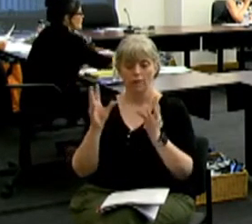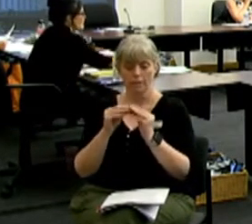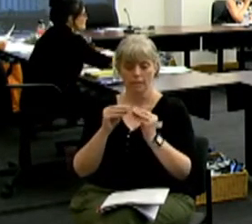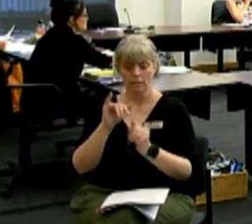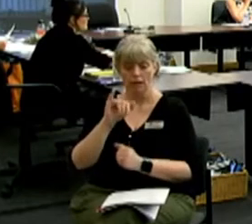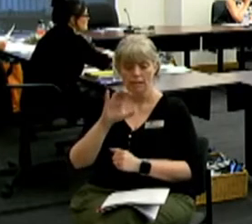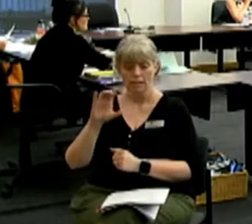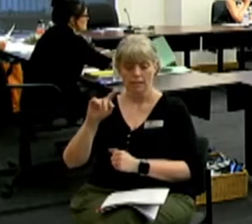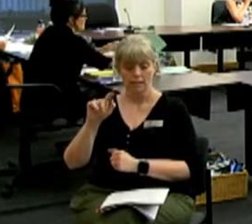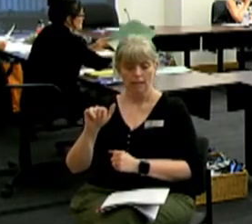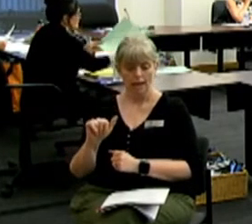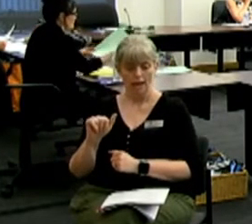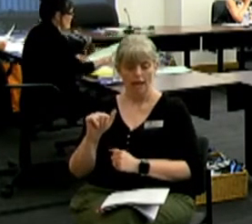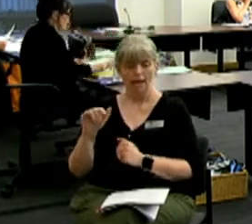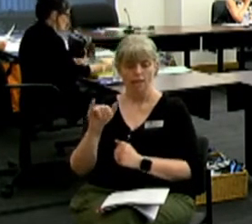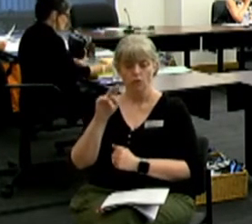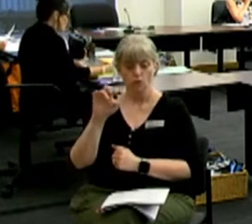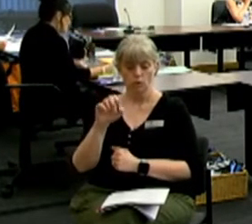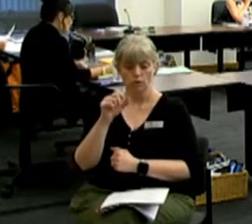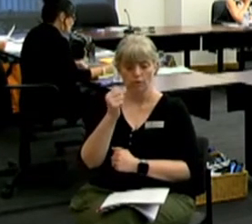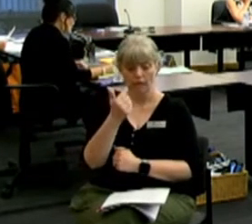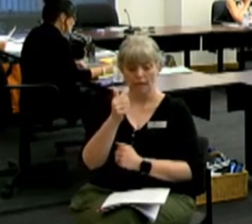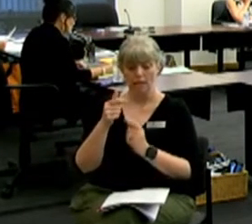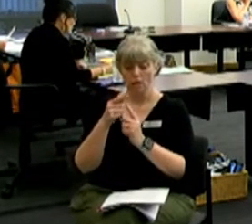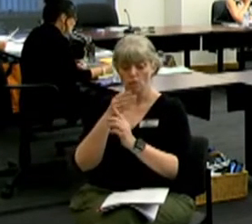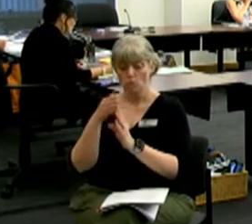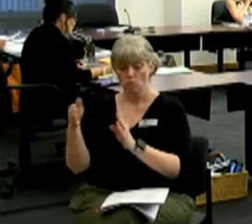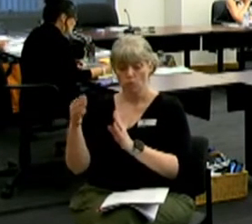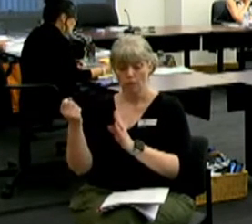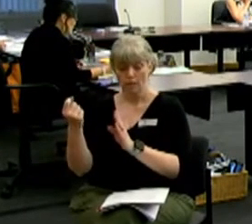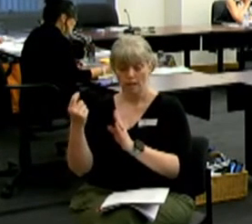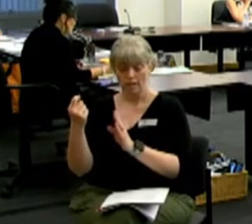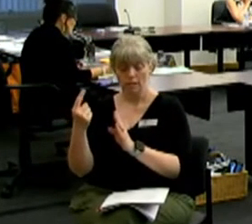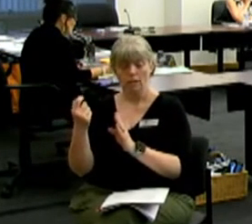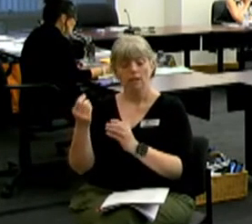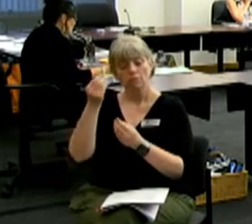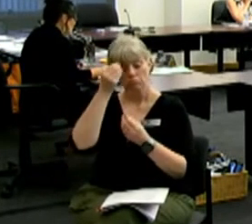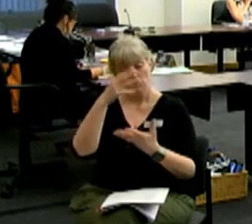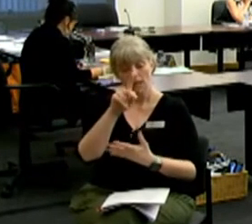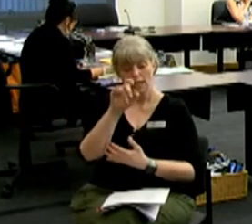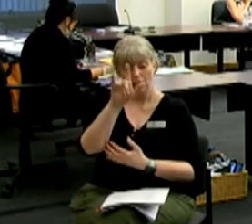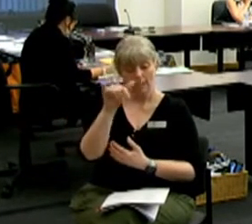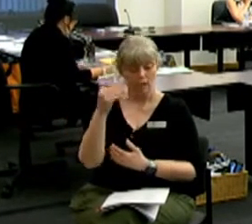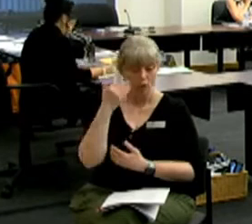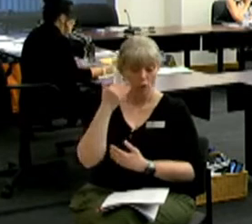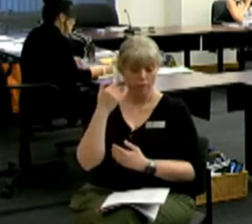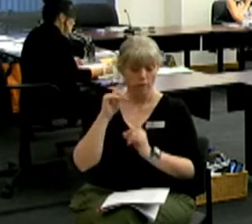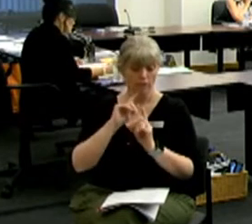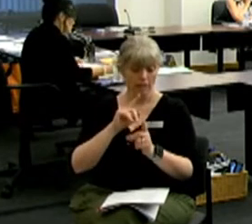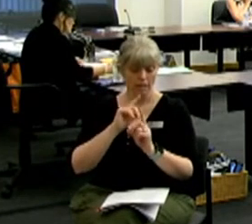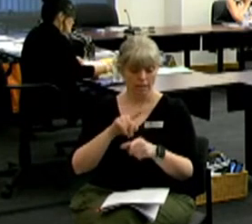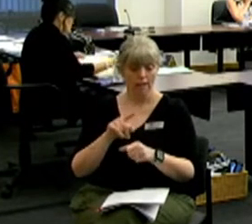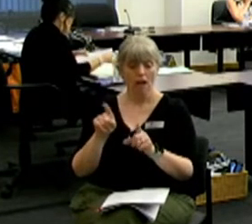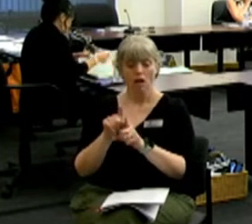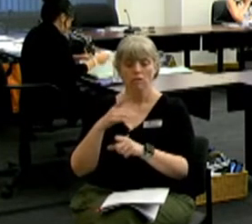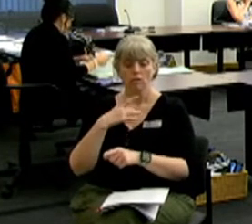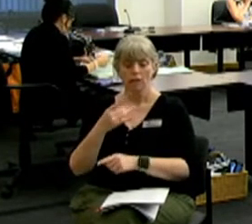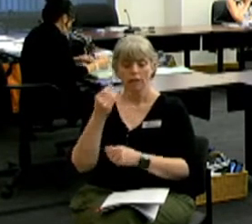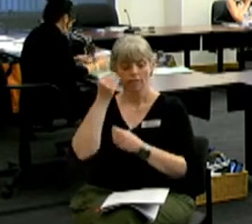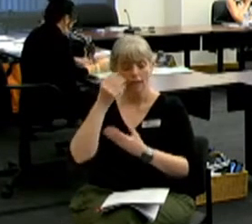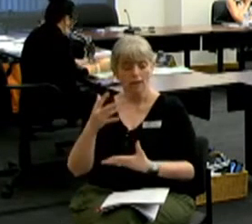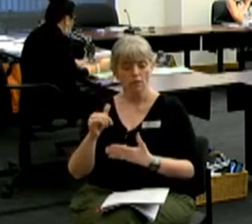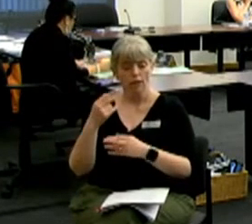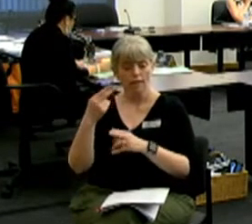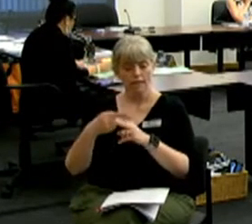the ICCTA is June 10th to 11th. Please let Kelly know if you are coming or not. And I'd also like to tell you that I